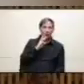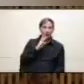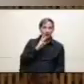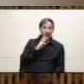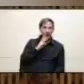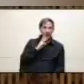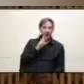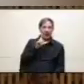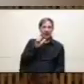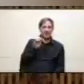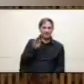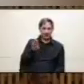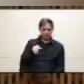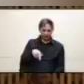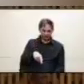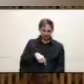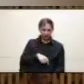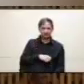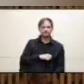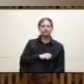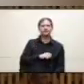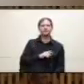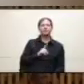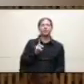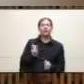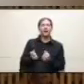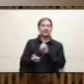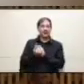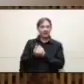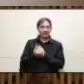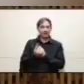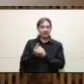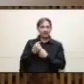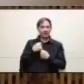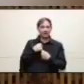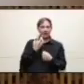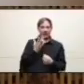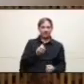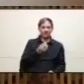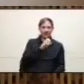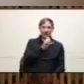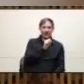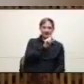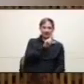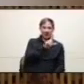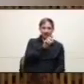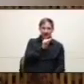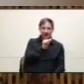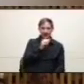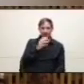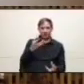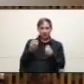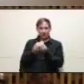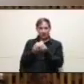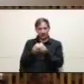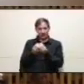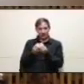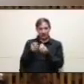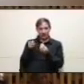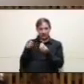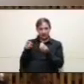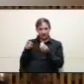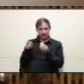lab, sorry. Yeah, so what happened is that we have an SLA with Ngakamudri Molema, and we do